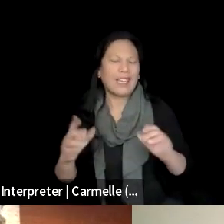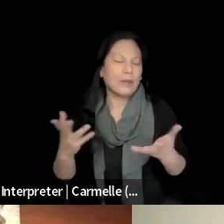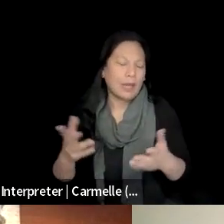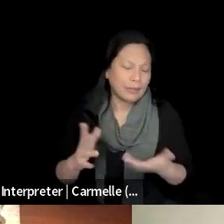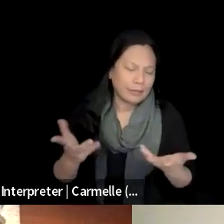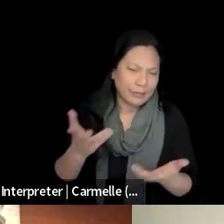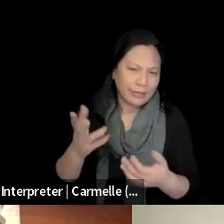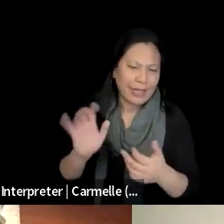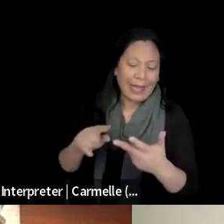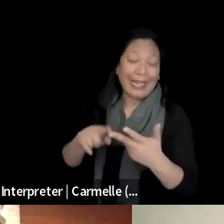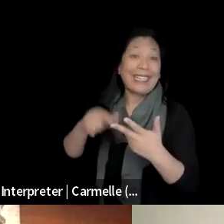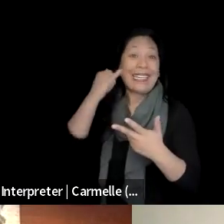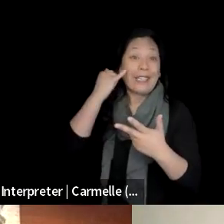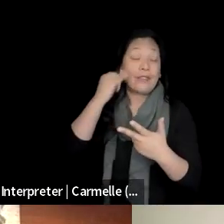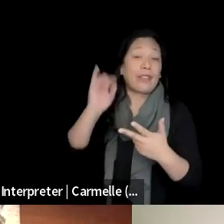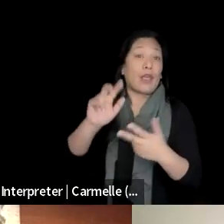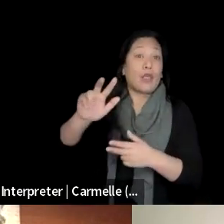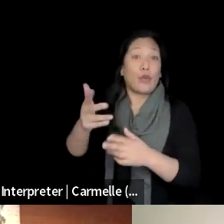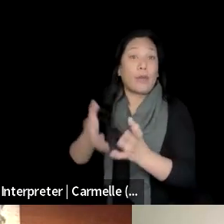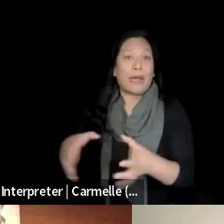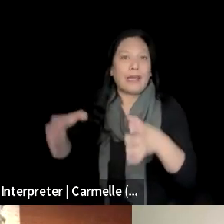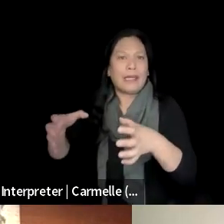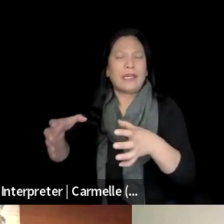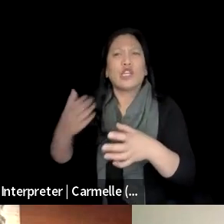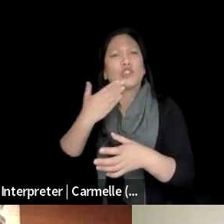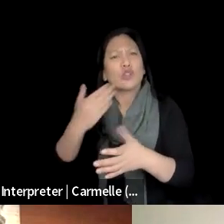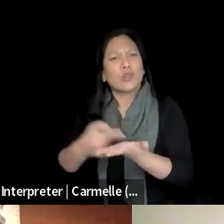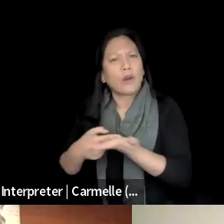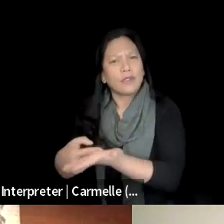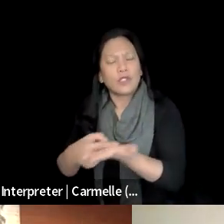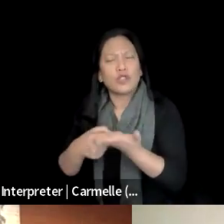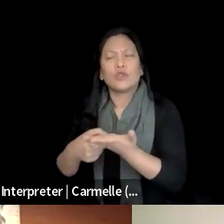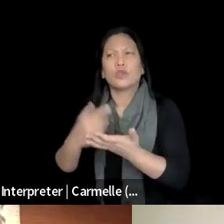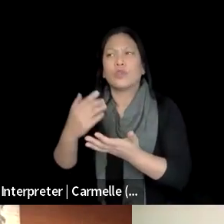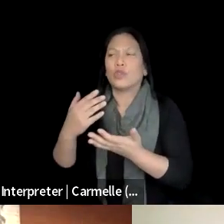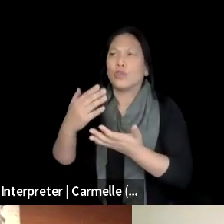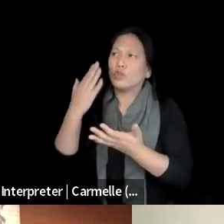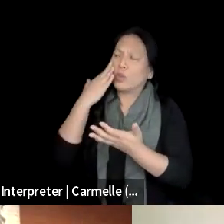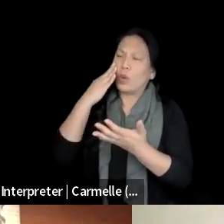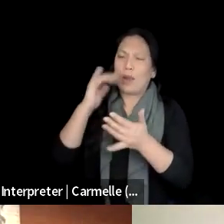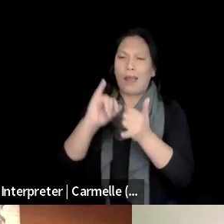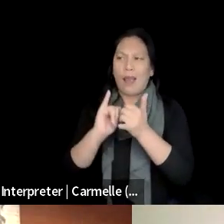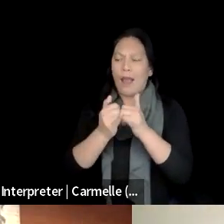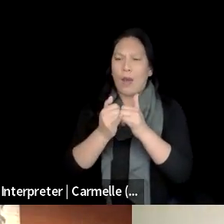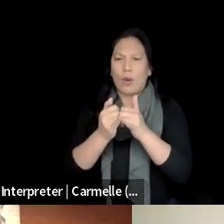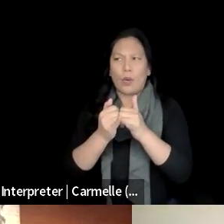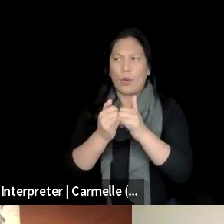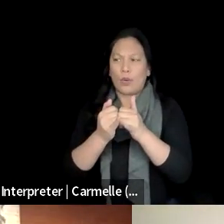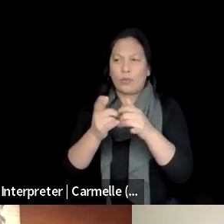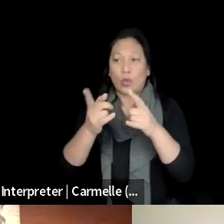think facilitated well, it feels like a robust conversation about how we are going to make